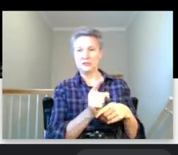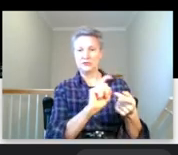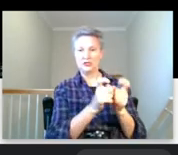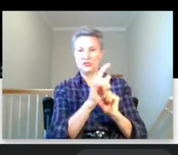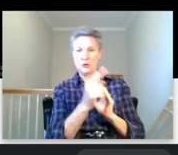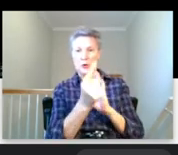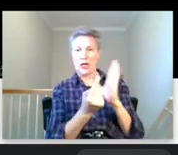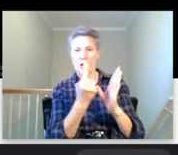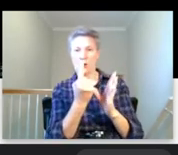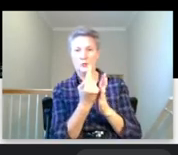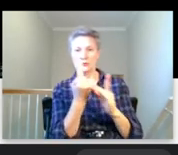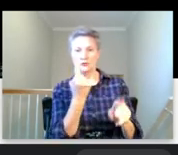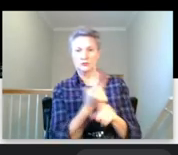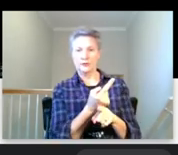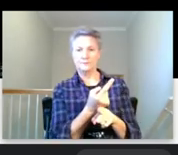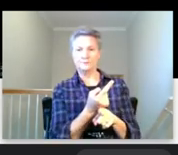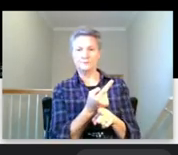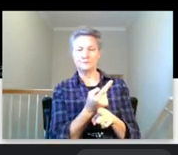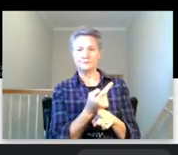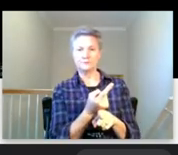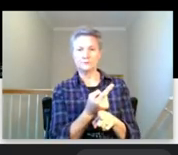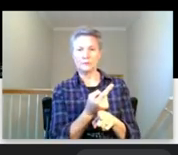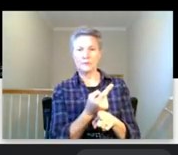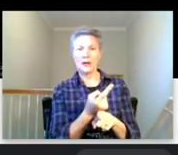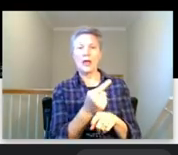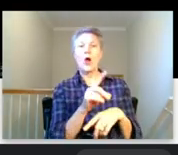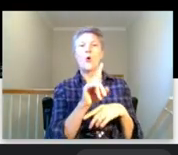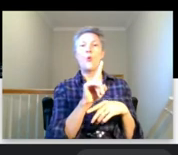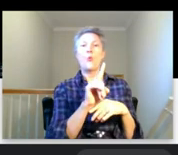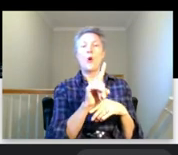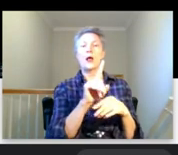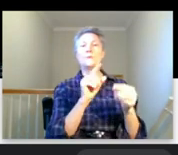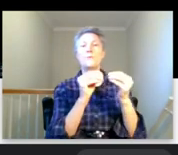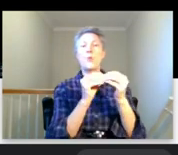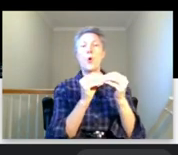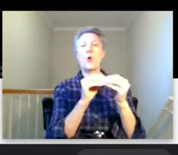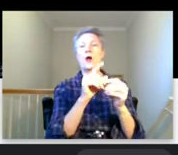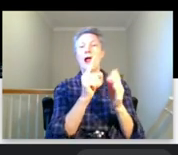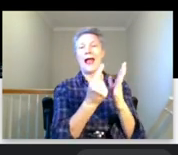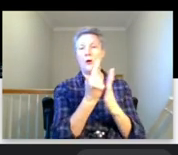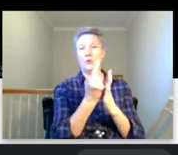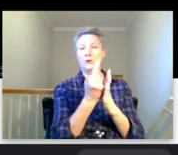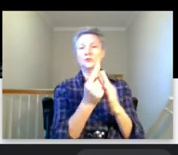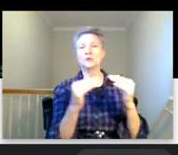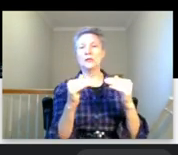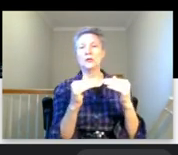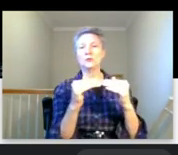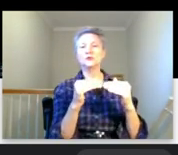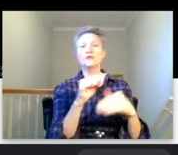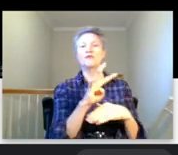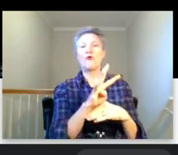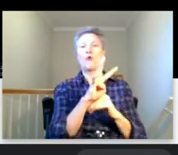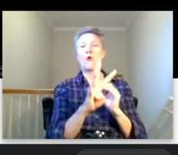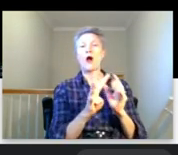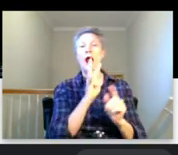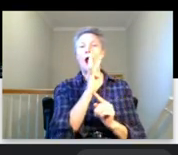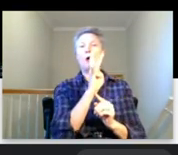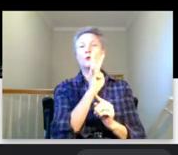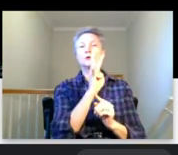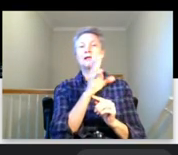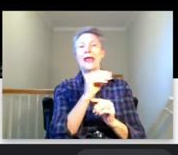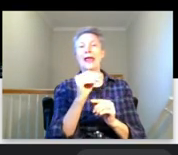hours, right? So that becomes 4 hours, and I have 10 minutes left over. So